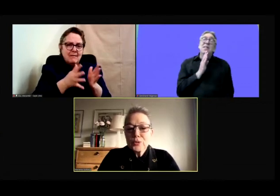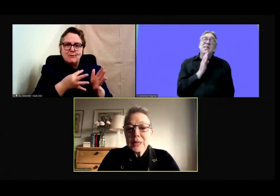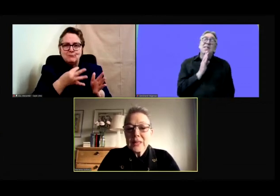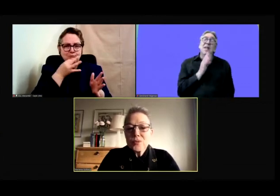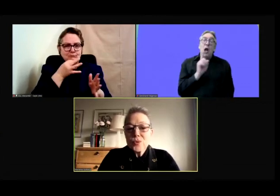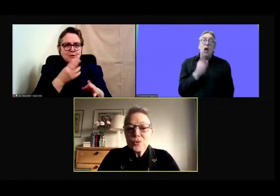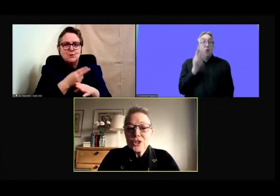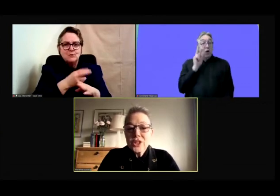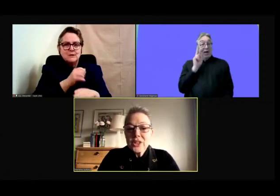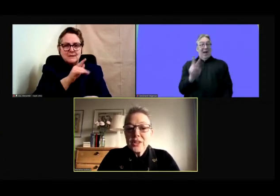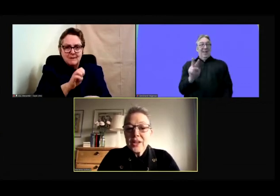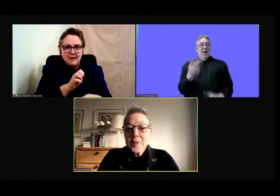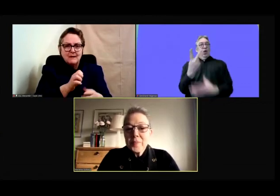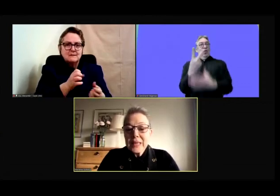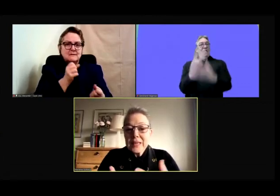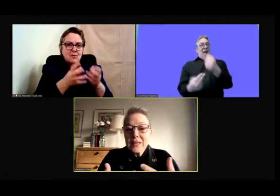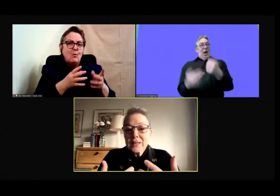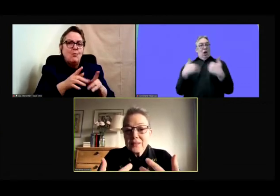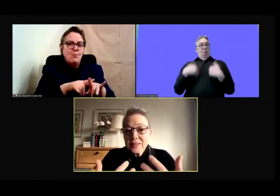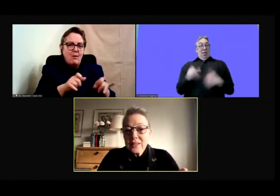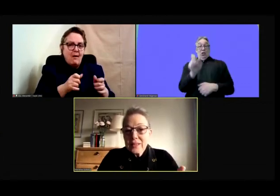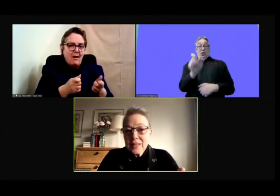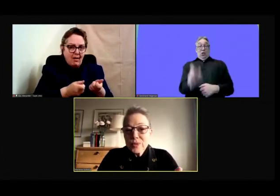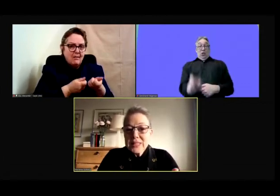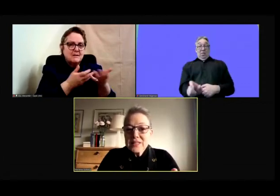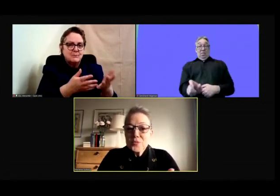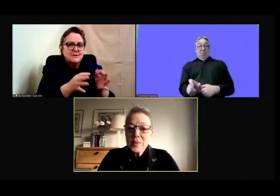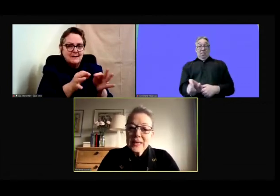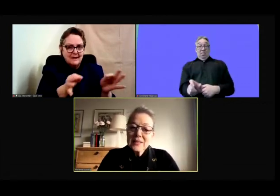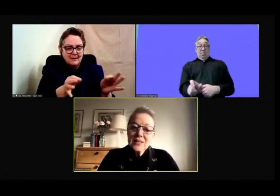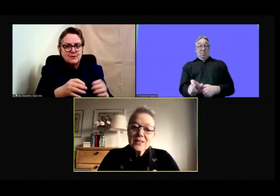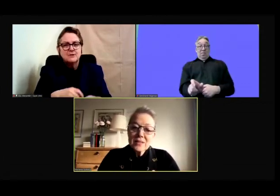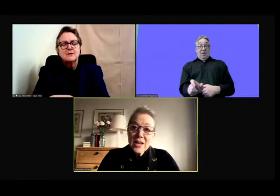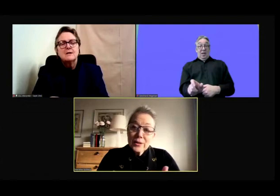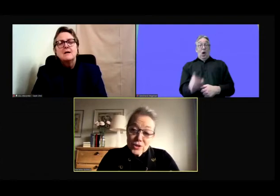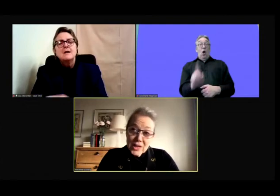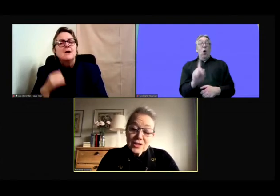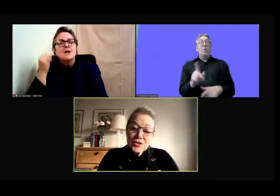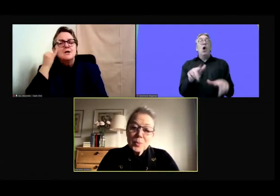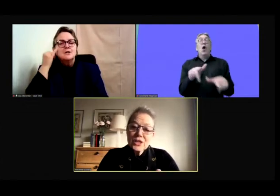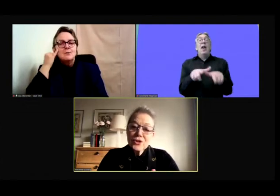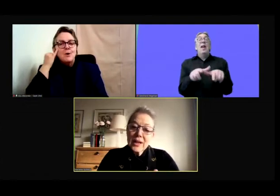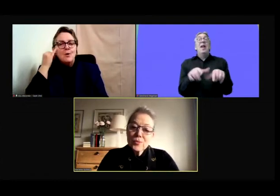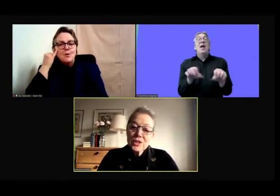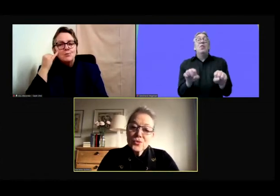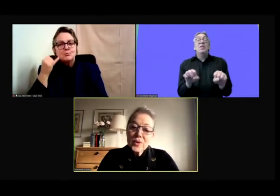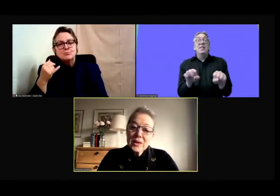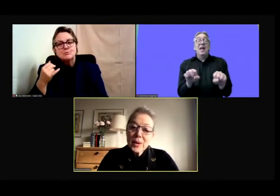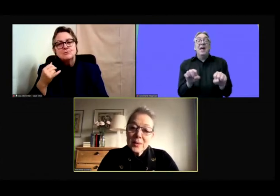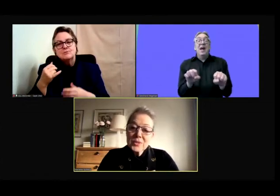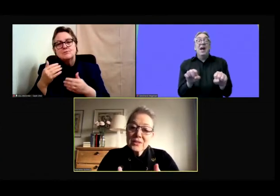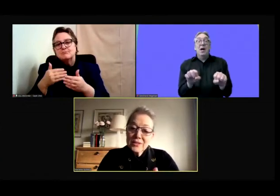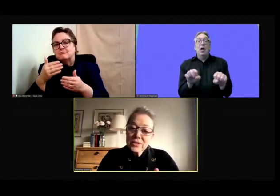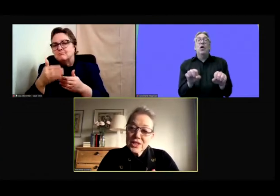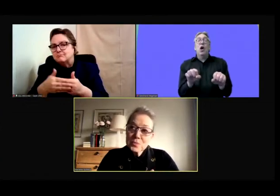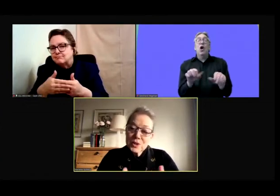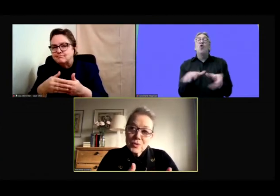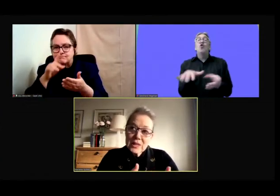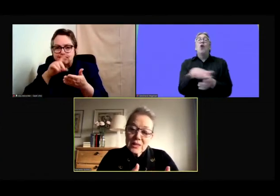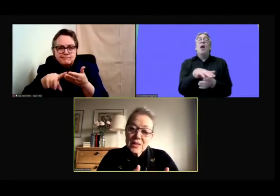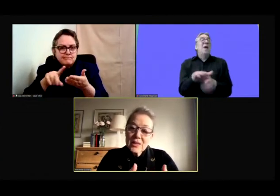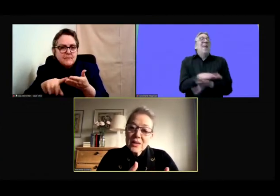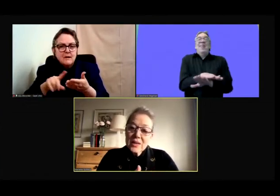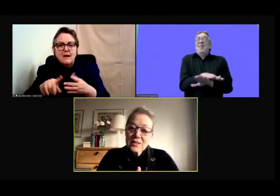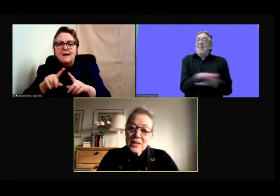at your bimodal bilinguals in linguistic domains outside of spatial language, where perhaps the